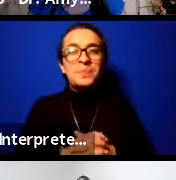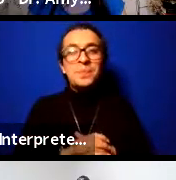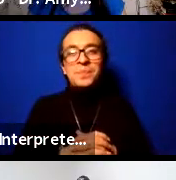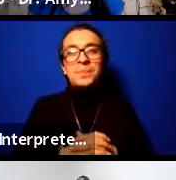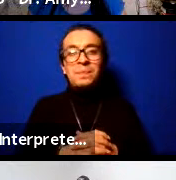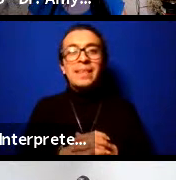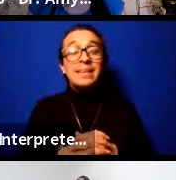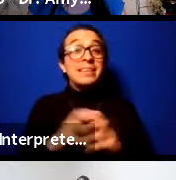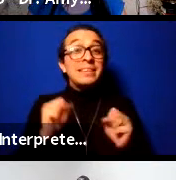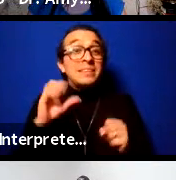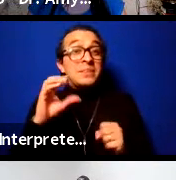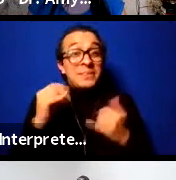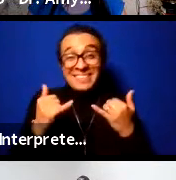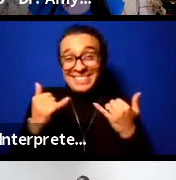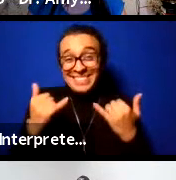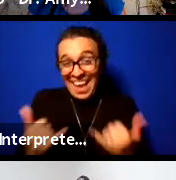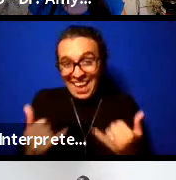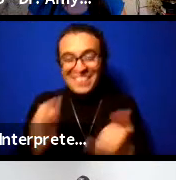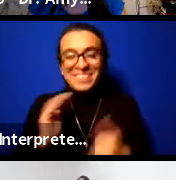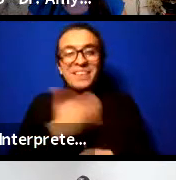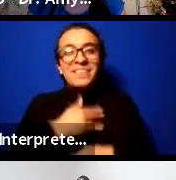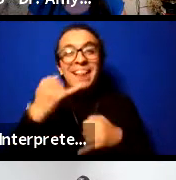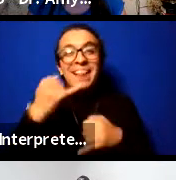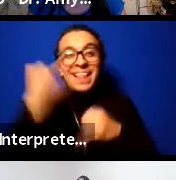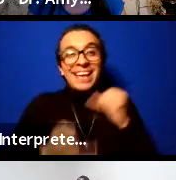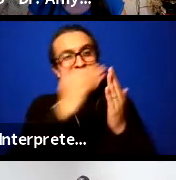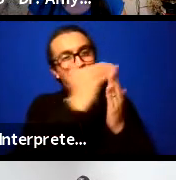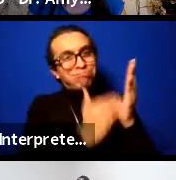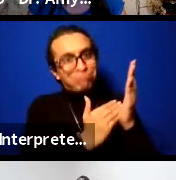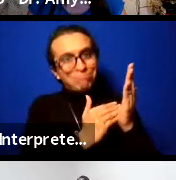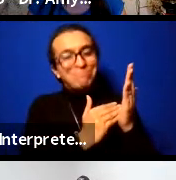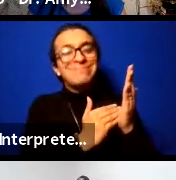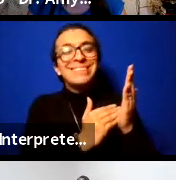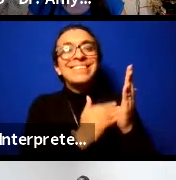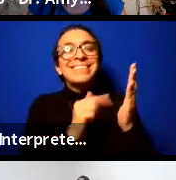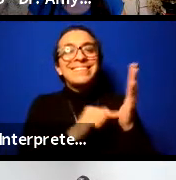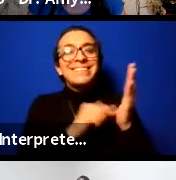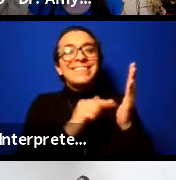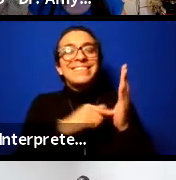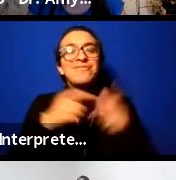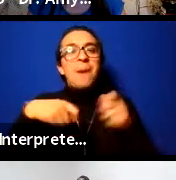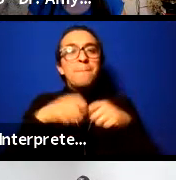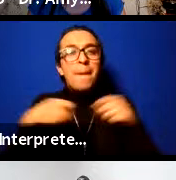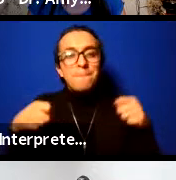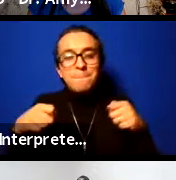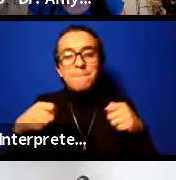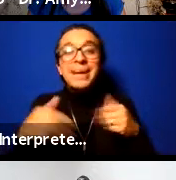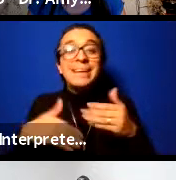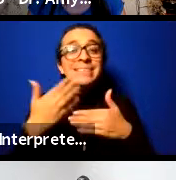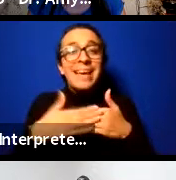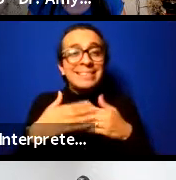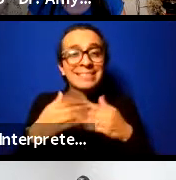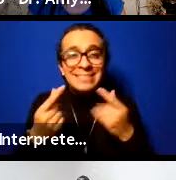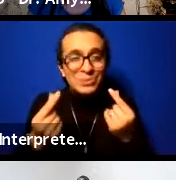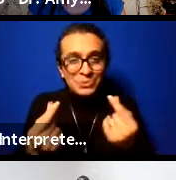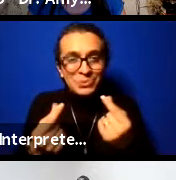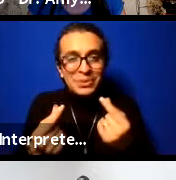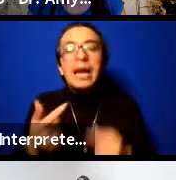So with that, we're at our final agenda item here around the wrap up and next steps. So I just wanted